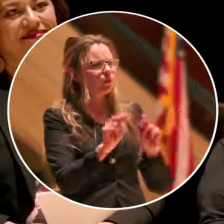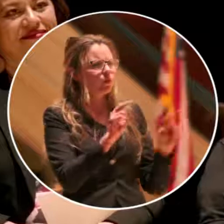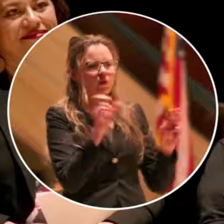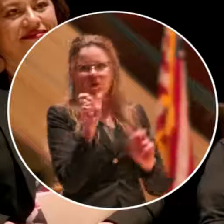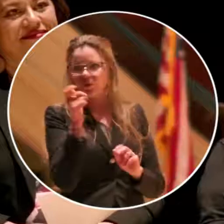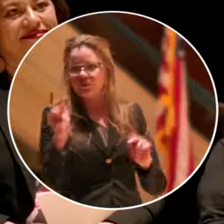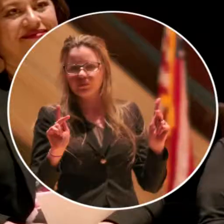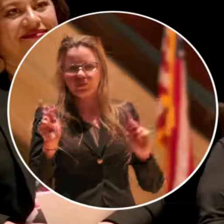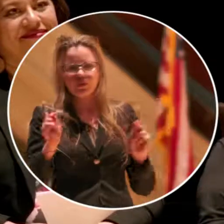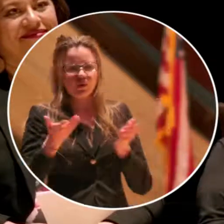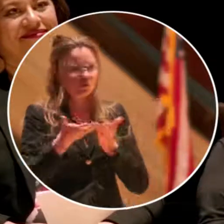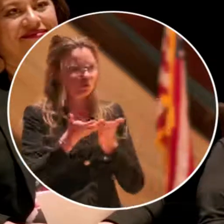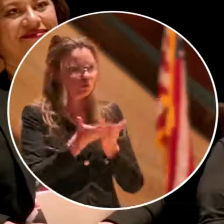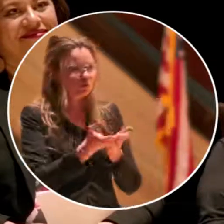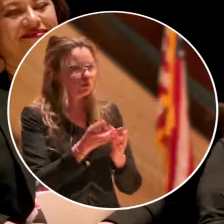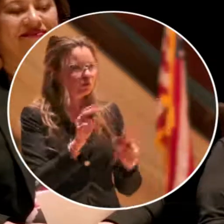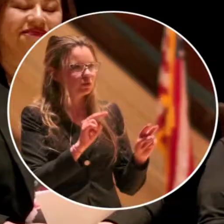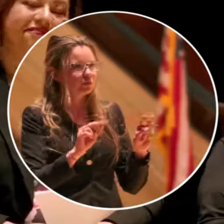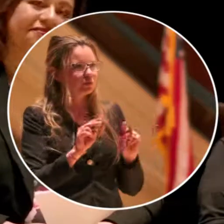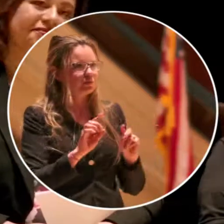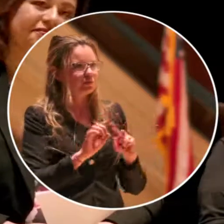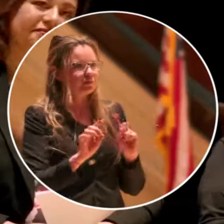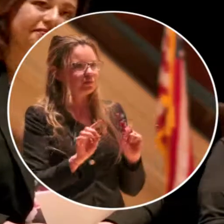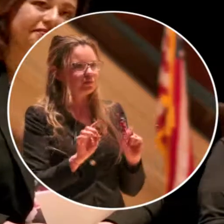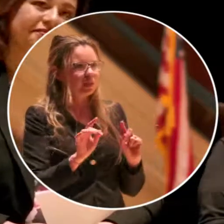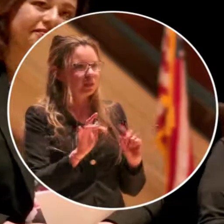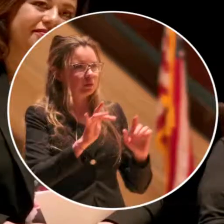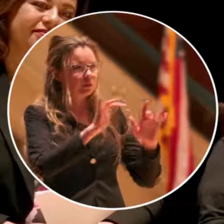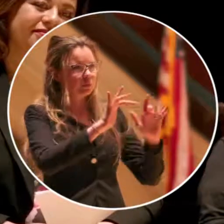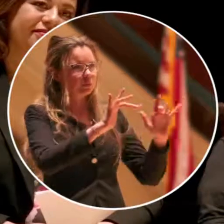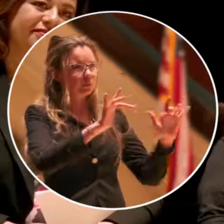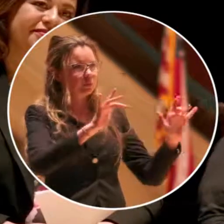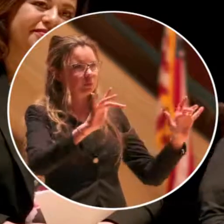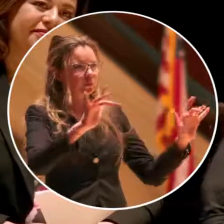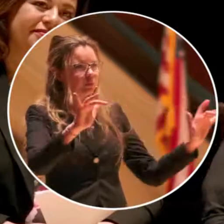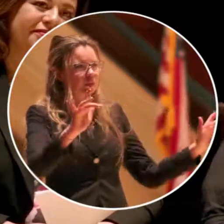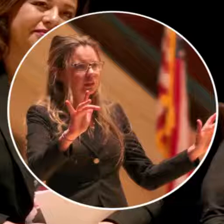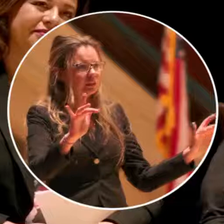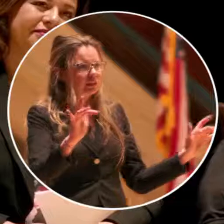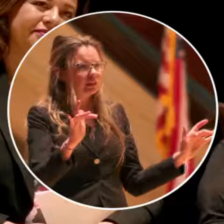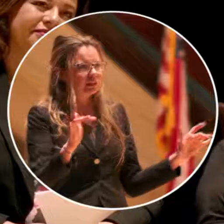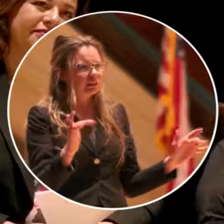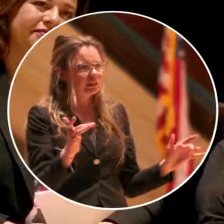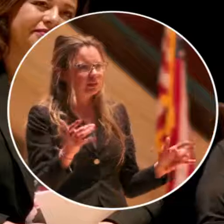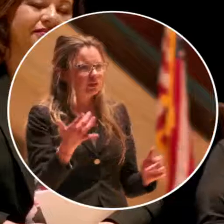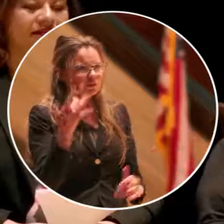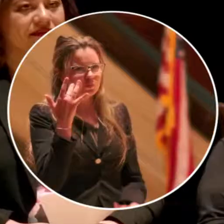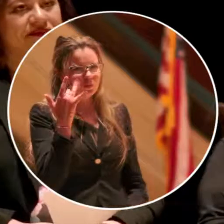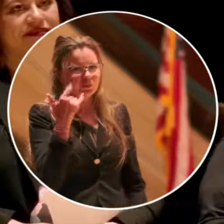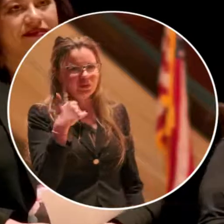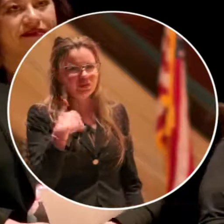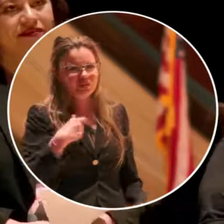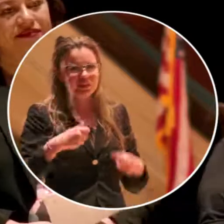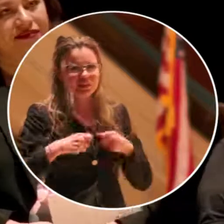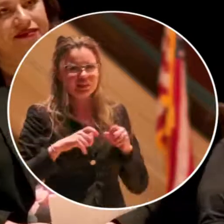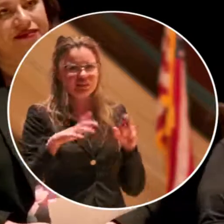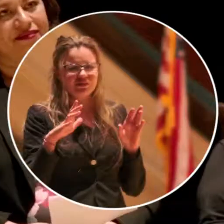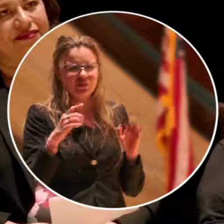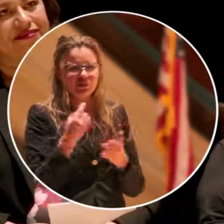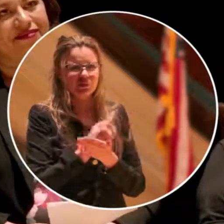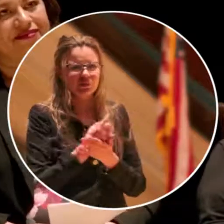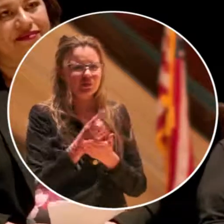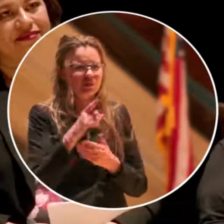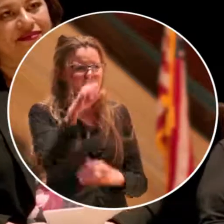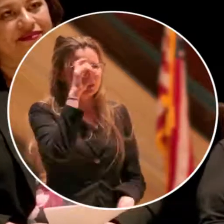deck, but its desolate chill broke my heart. Why had I sacrificed a week of summer to